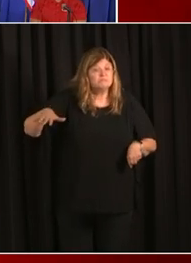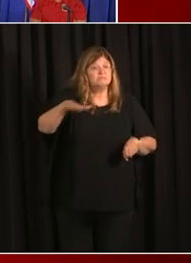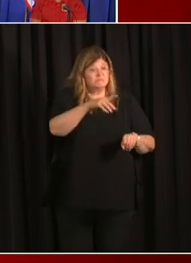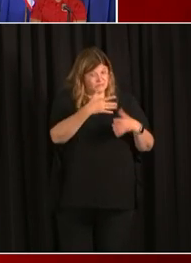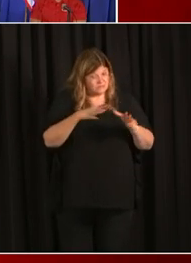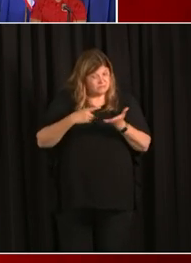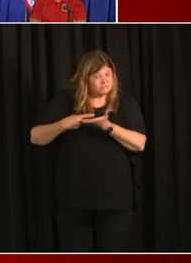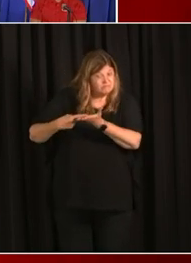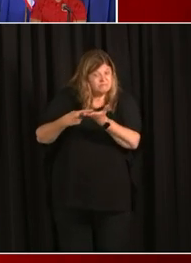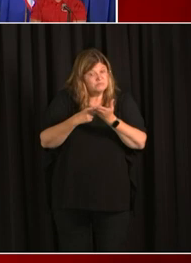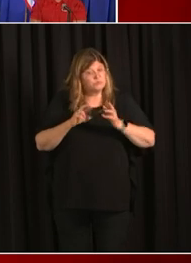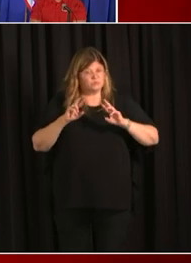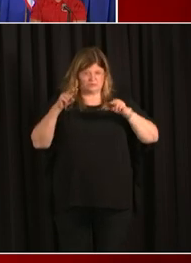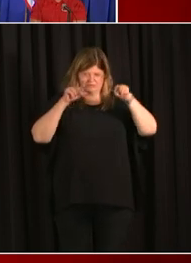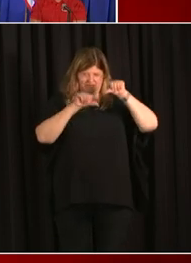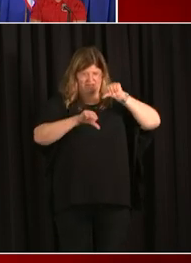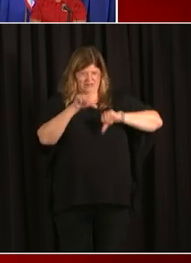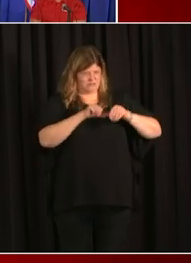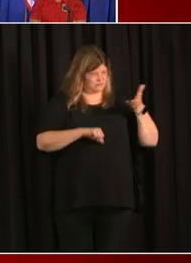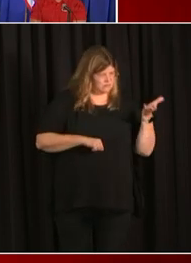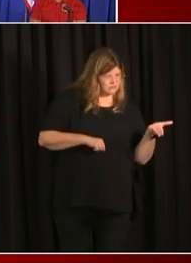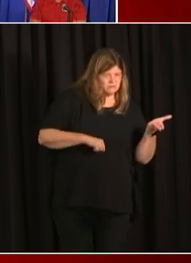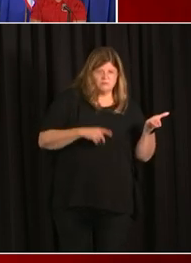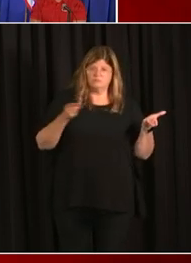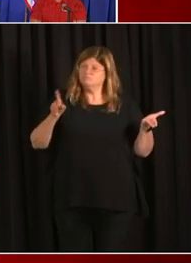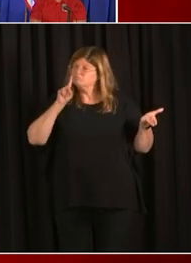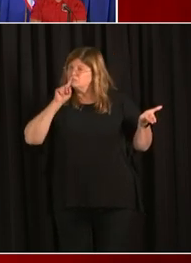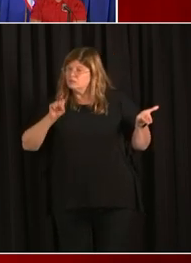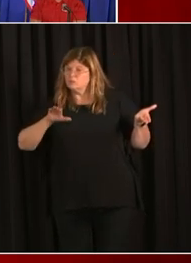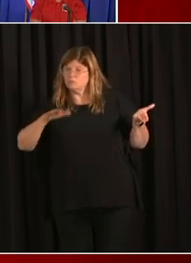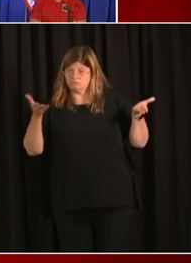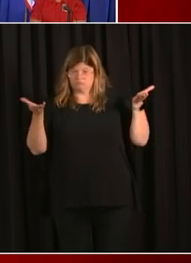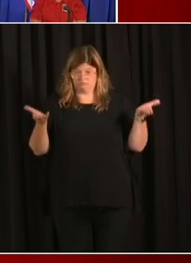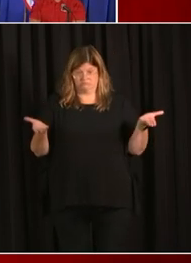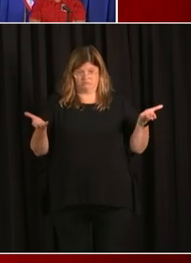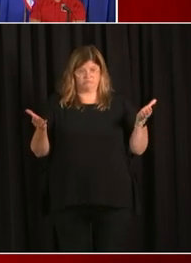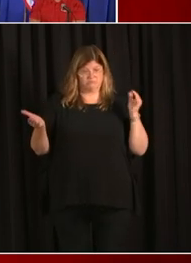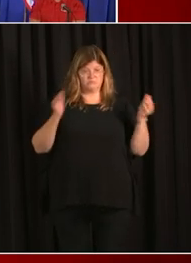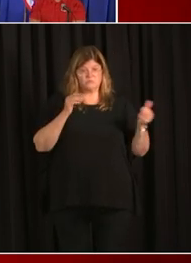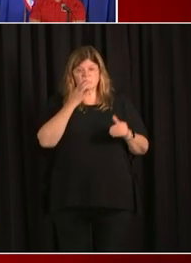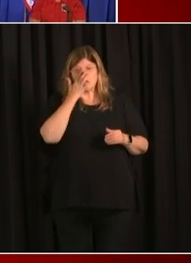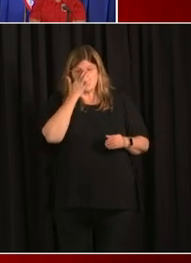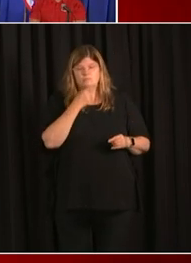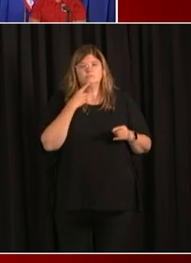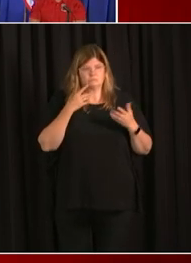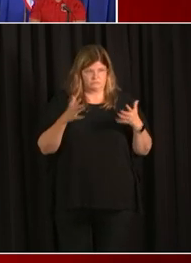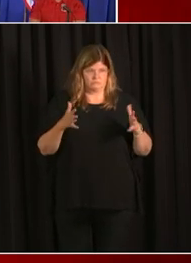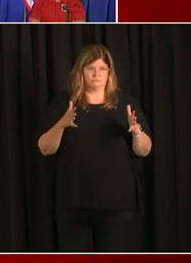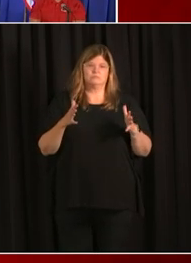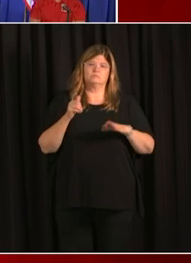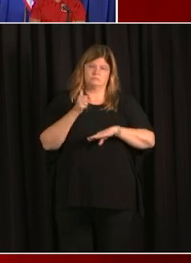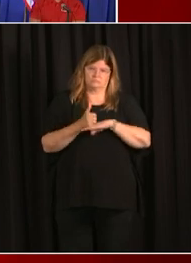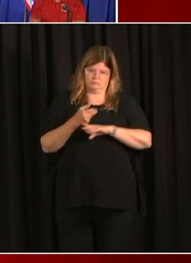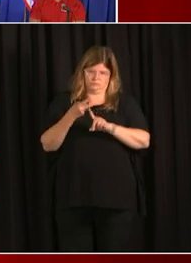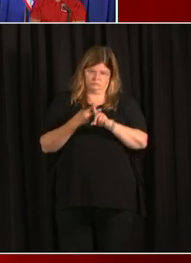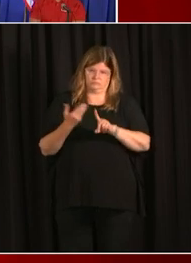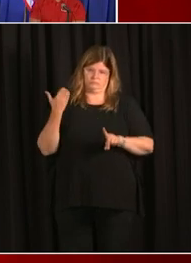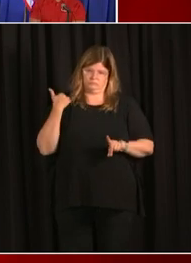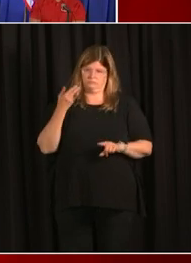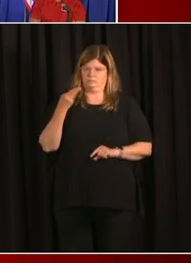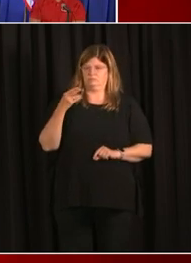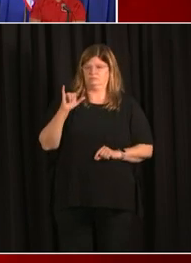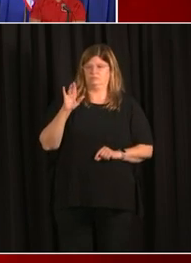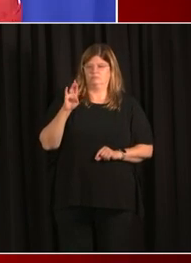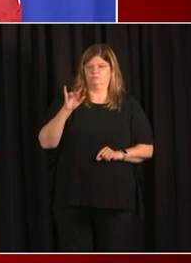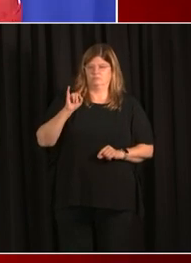when science allows it? Well, what we established a couple of months ago, Perry, that hybrid learning can happen in